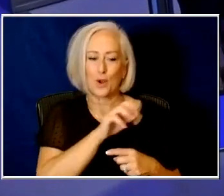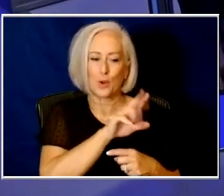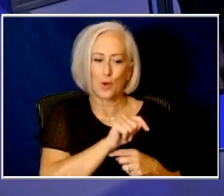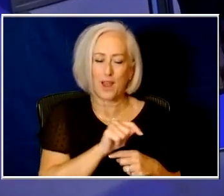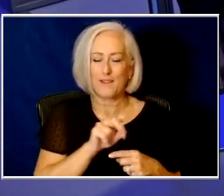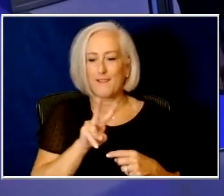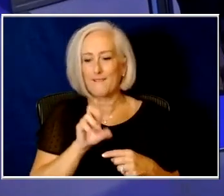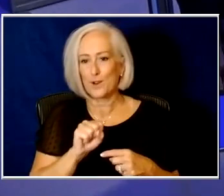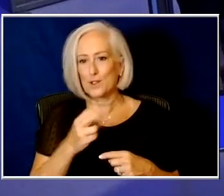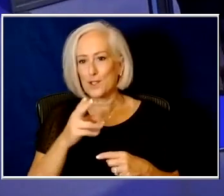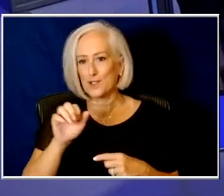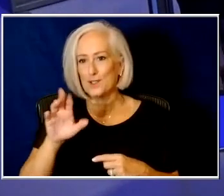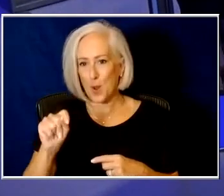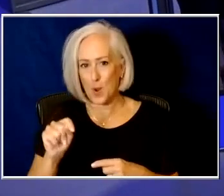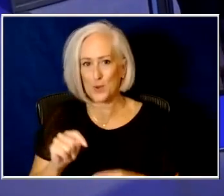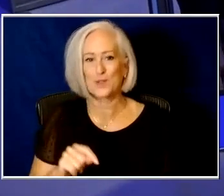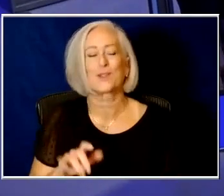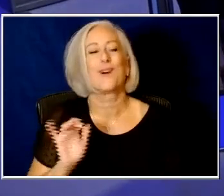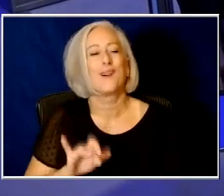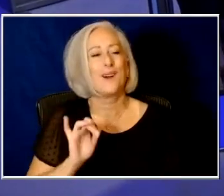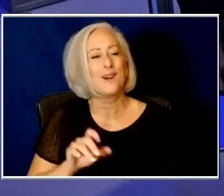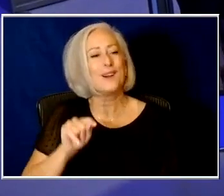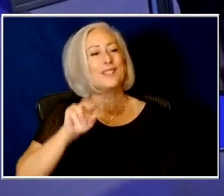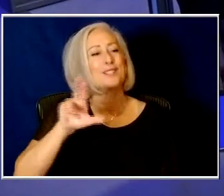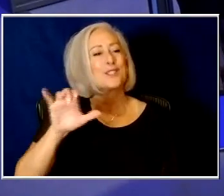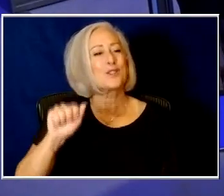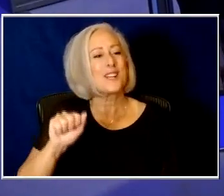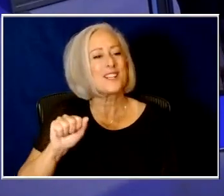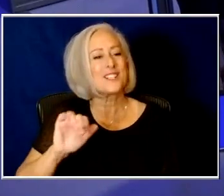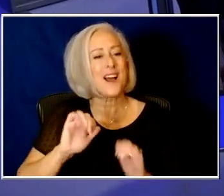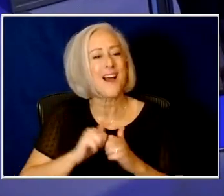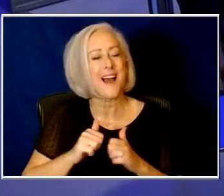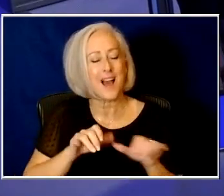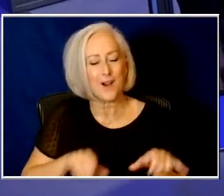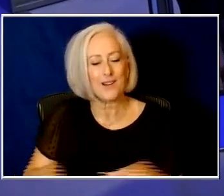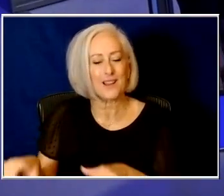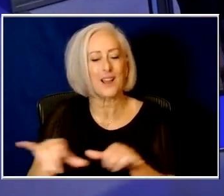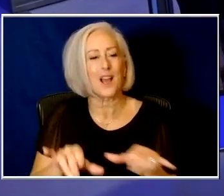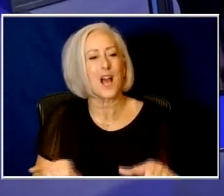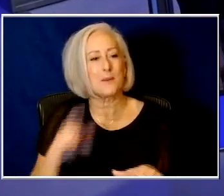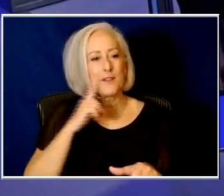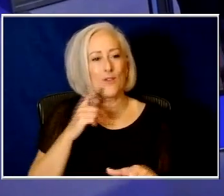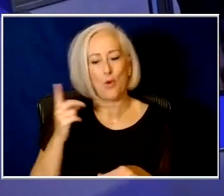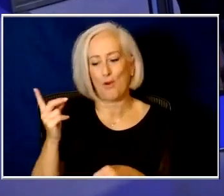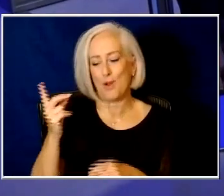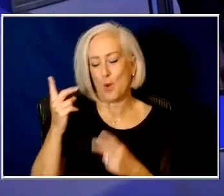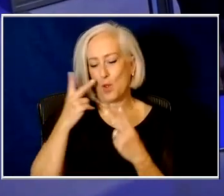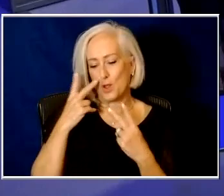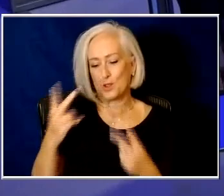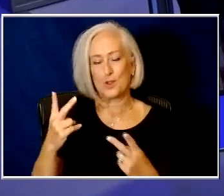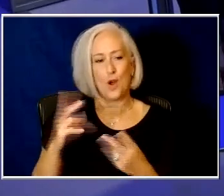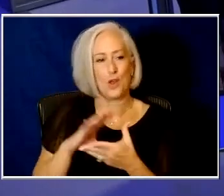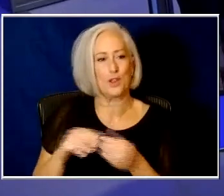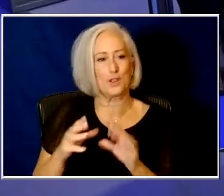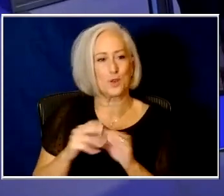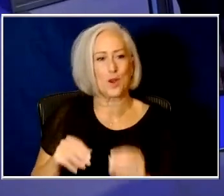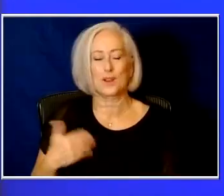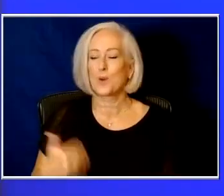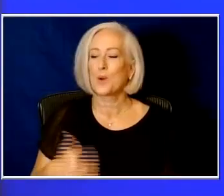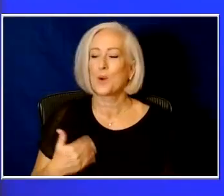careful with that. All right, Tricia, how common is it for donors and recipients like what we saw earlier in the program? Oh gosh, what we saw today was extremely special. Oh, that was